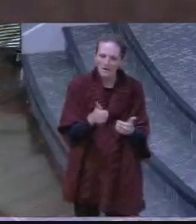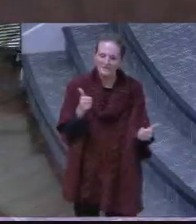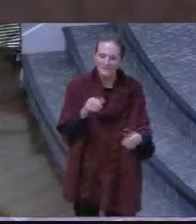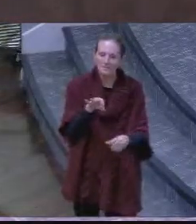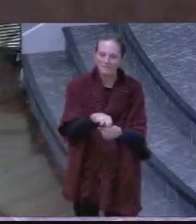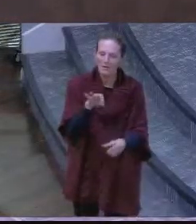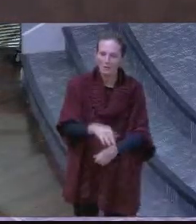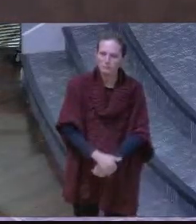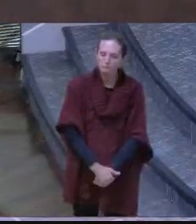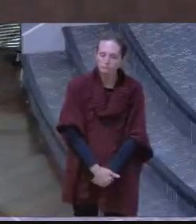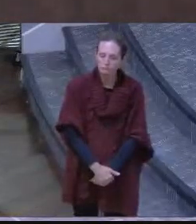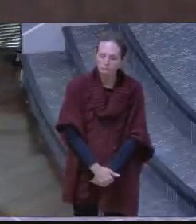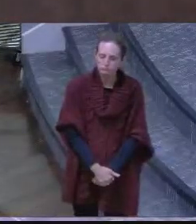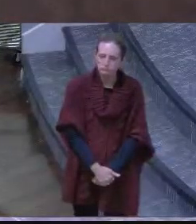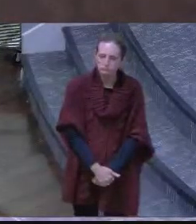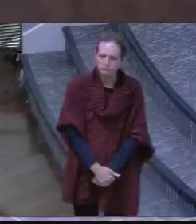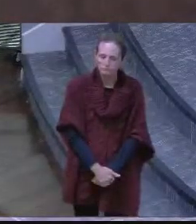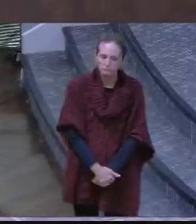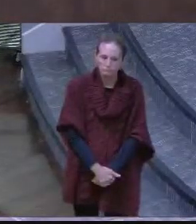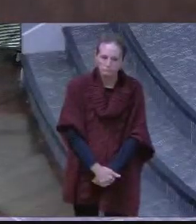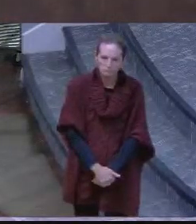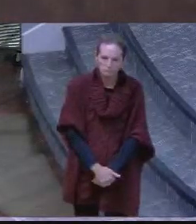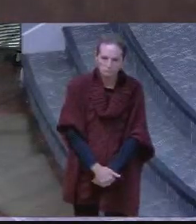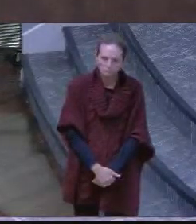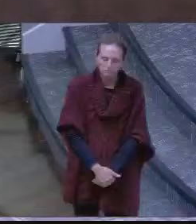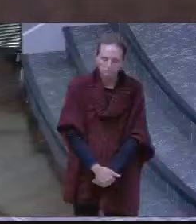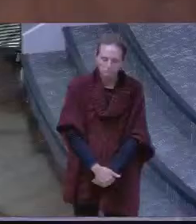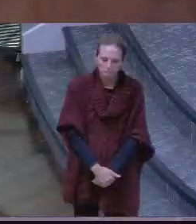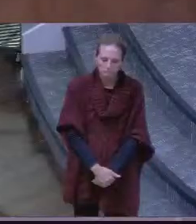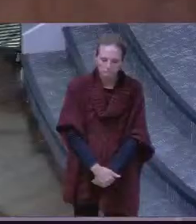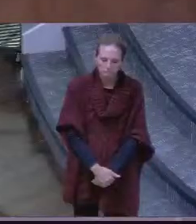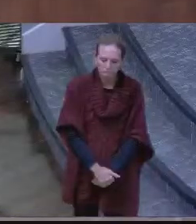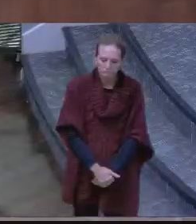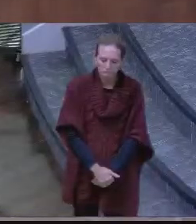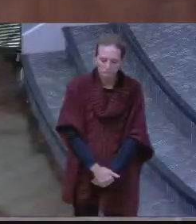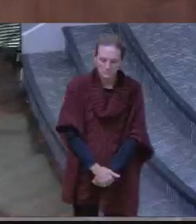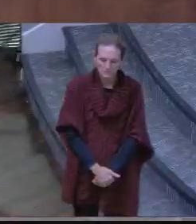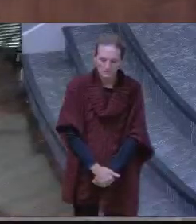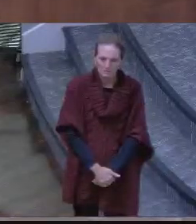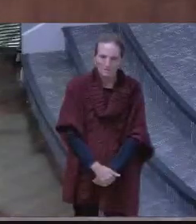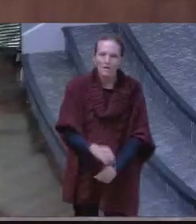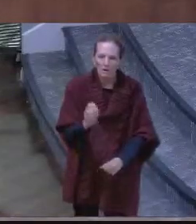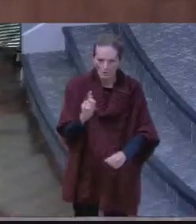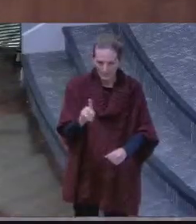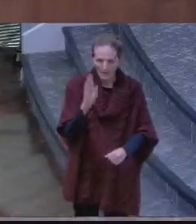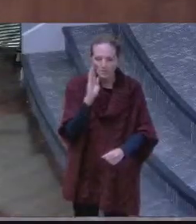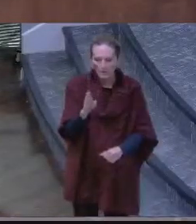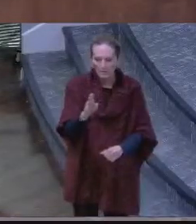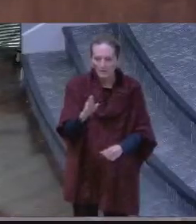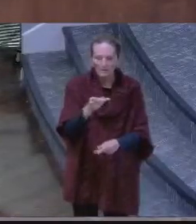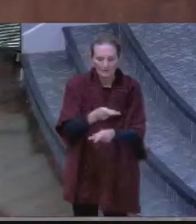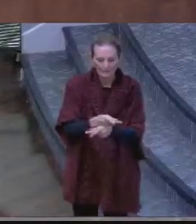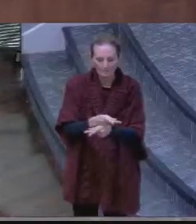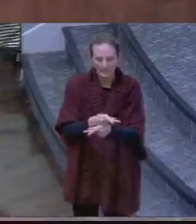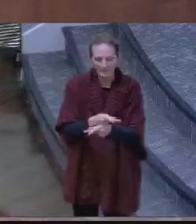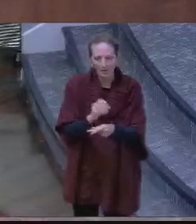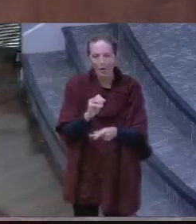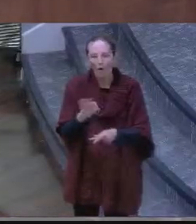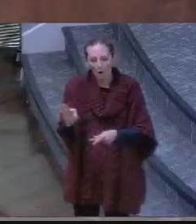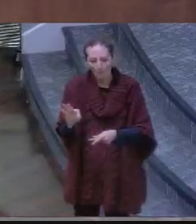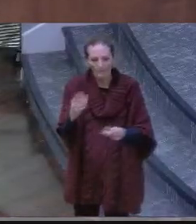out in the future minutes. Okay. All right, so we will keep that item off of the consent agenda, Ms.